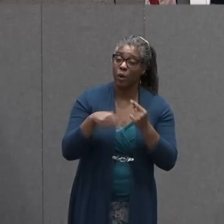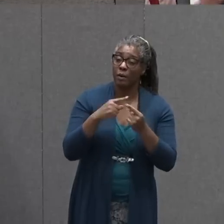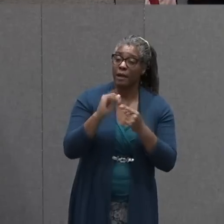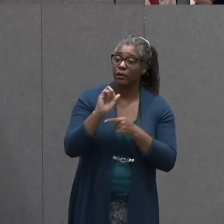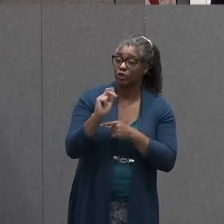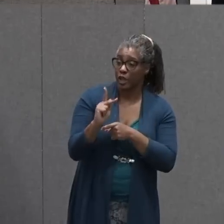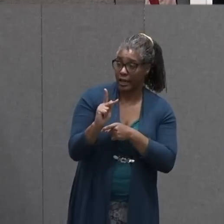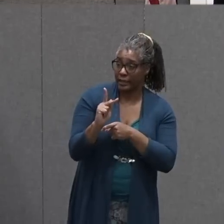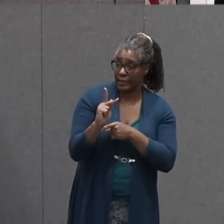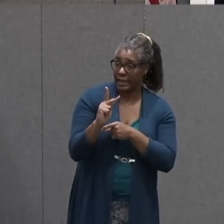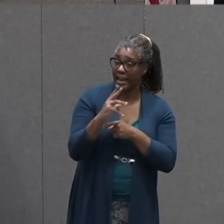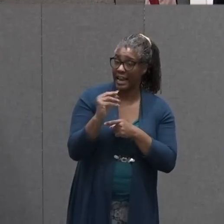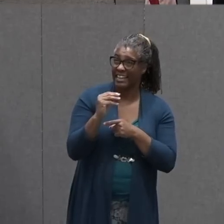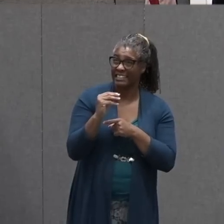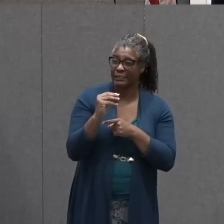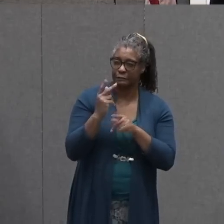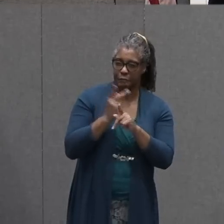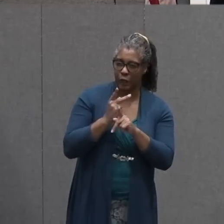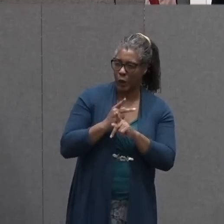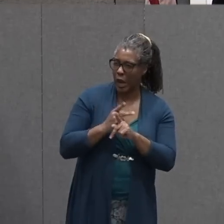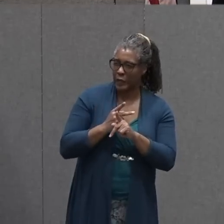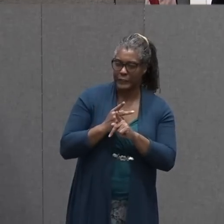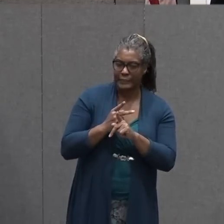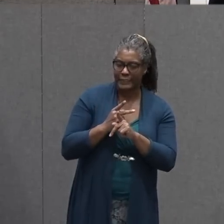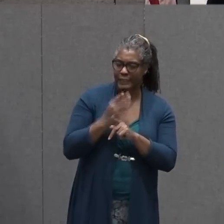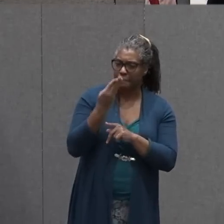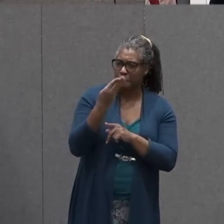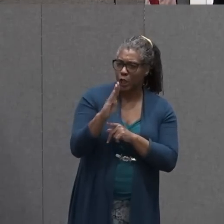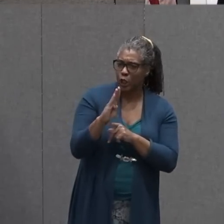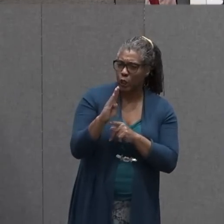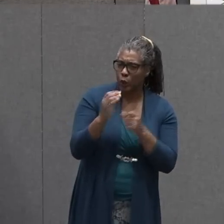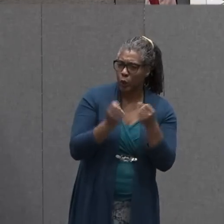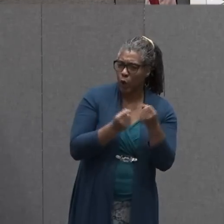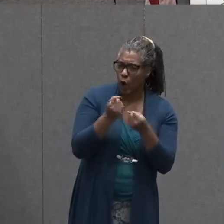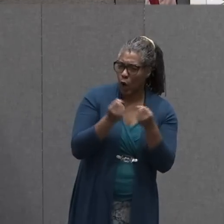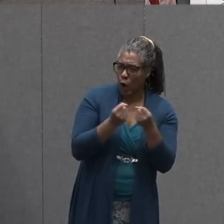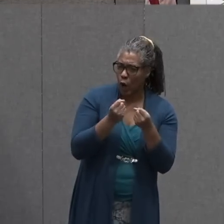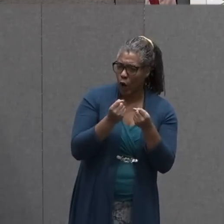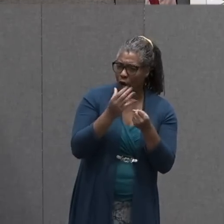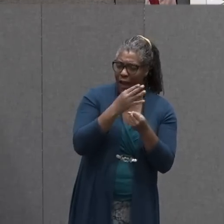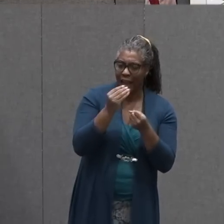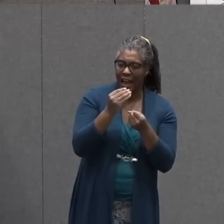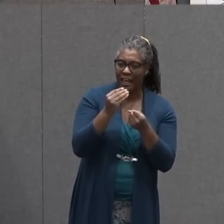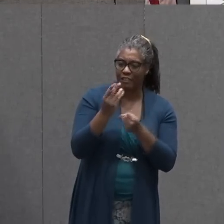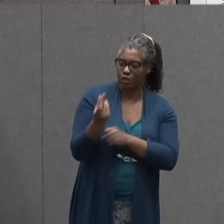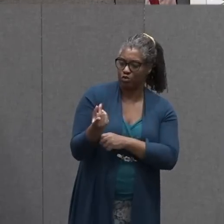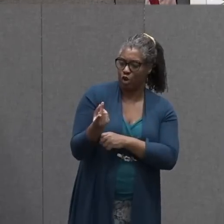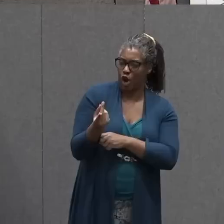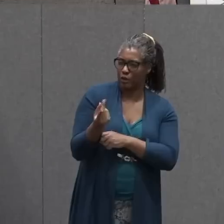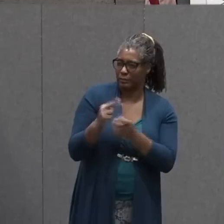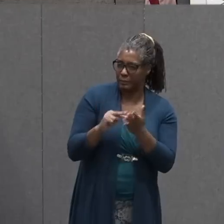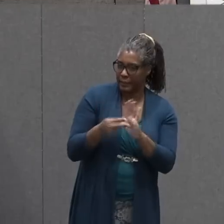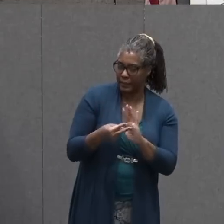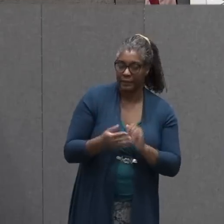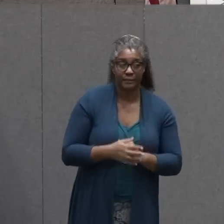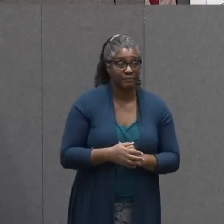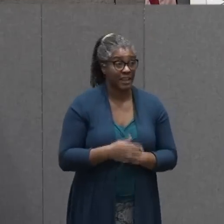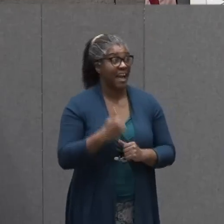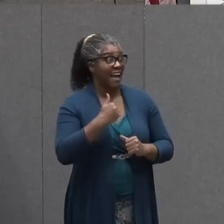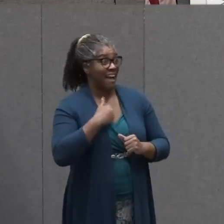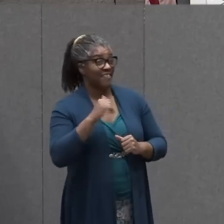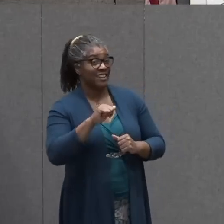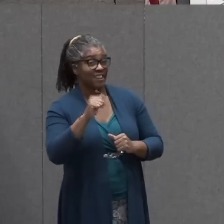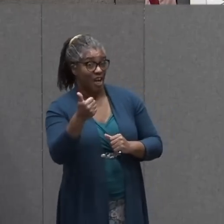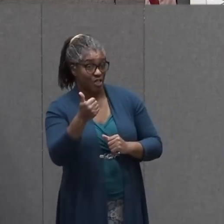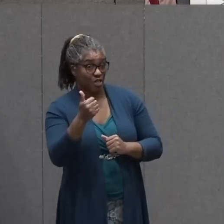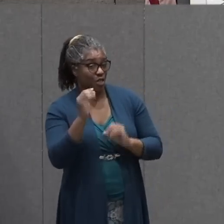figure out what's going on with that blue car and the dog. I have another no-bake. Okay, and another no-bake maybe. Yes.